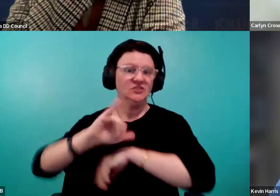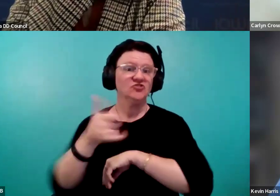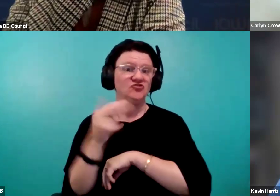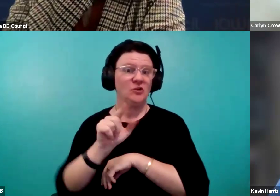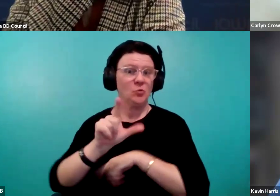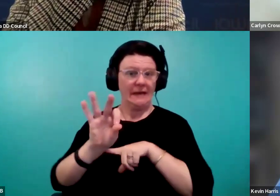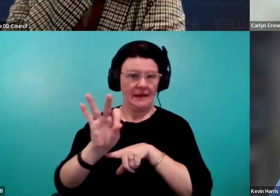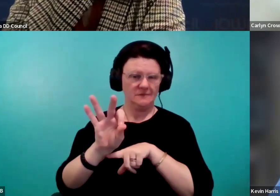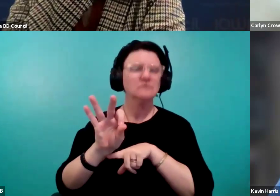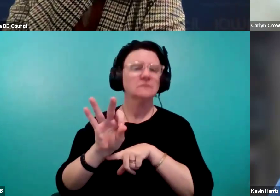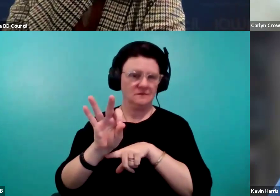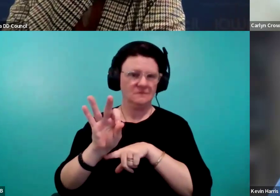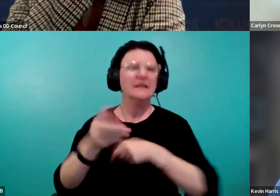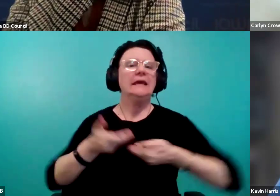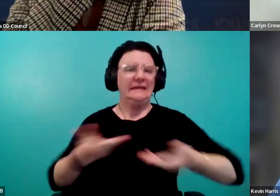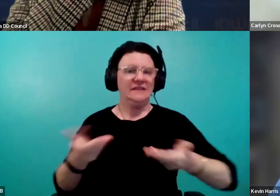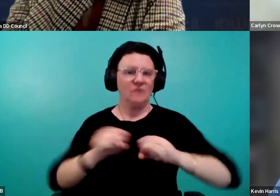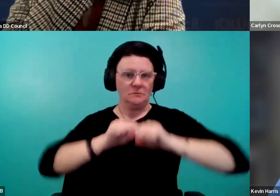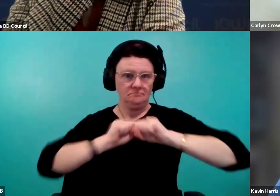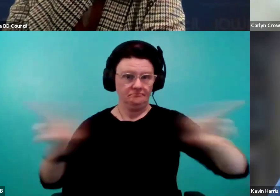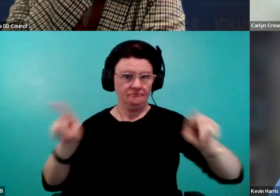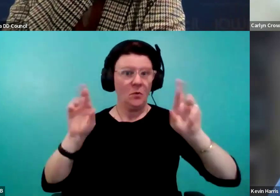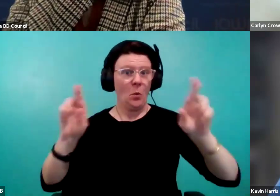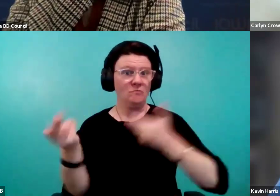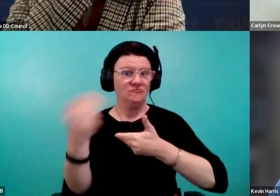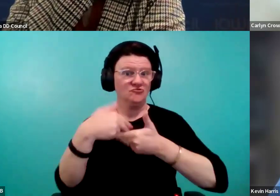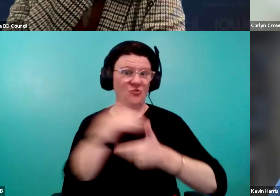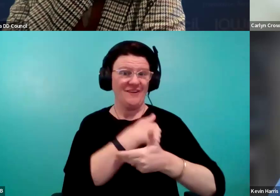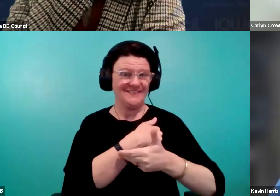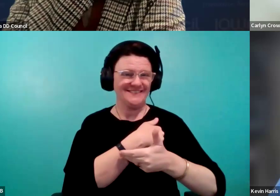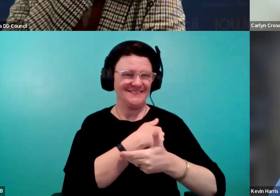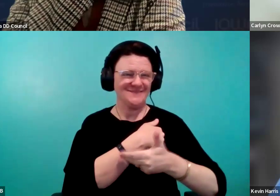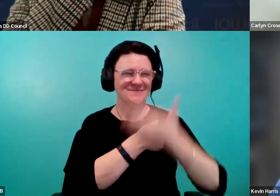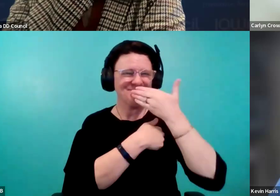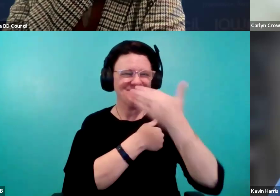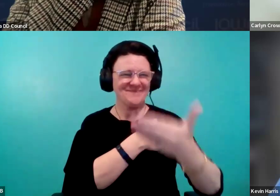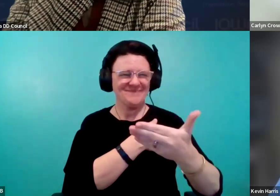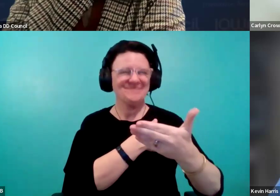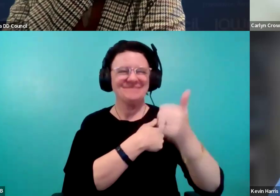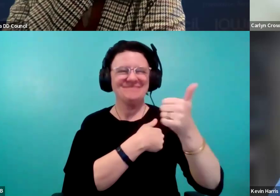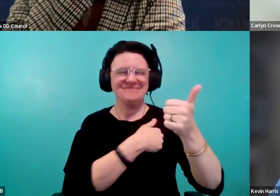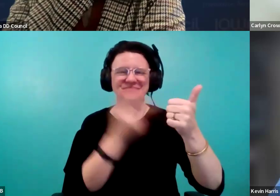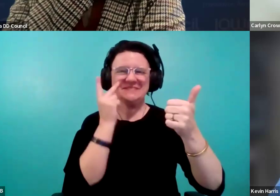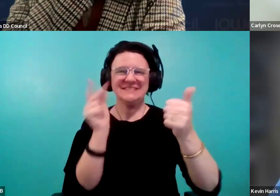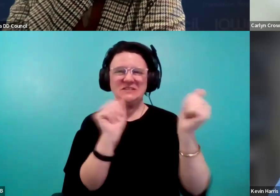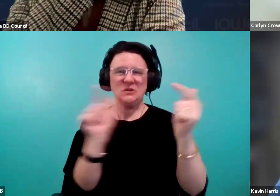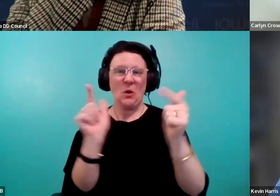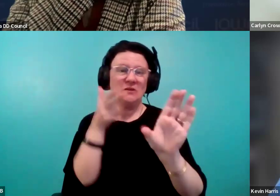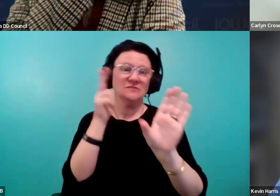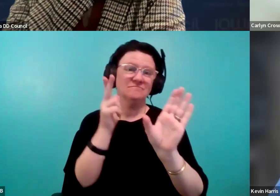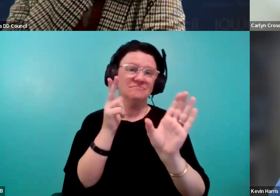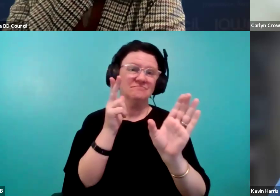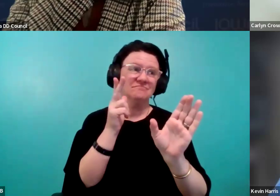January 29th. You'll be getting an invitation. I hope you can join us for all of those events. And you'll be able to also enjoy cookies